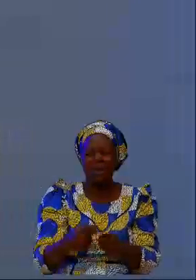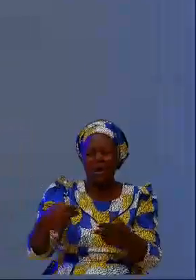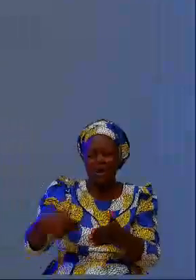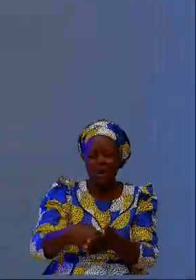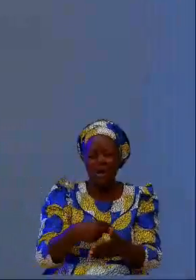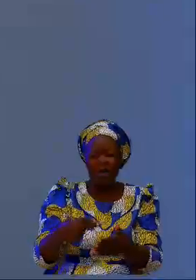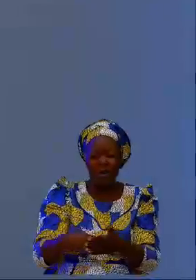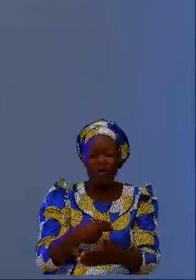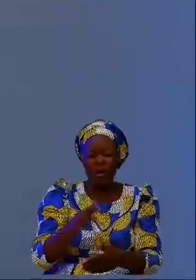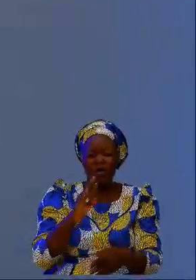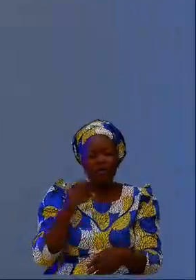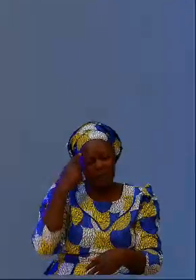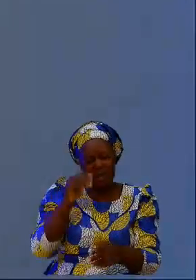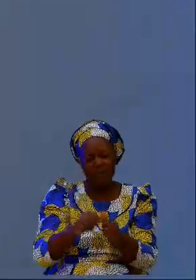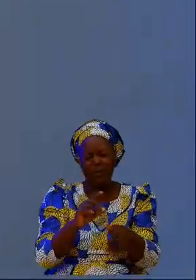Freedom for everyone.